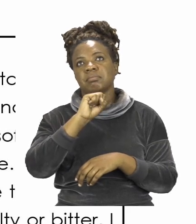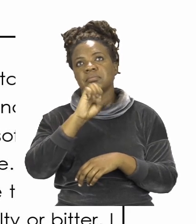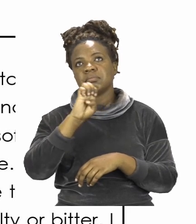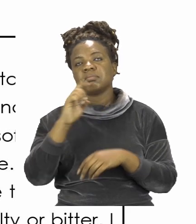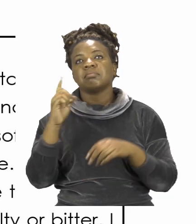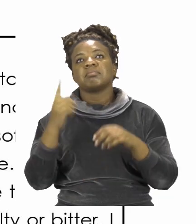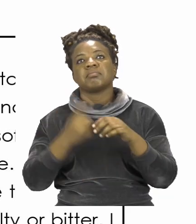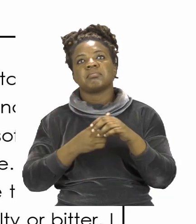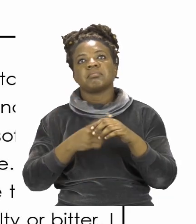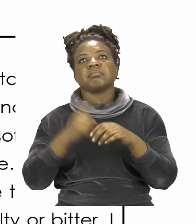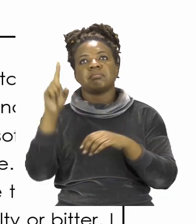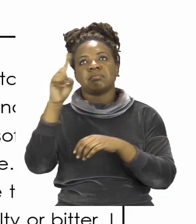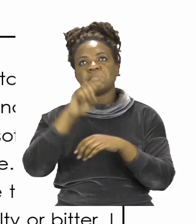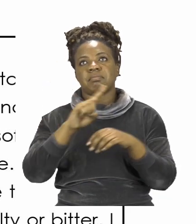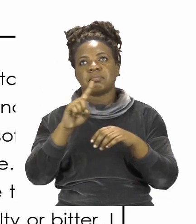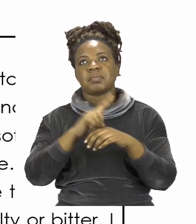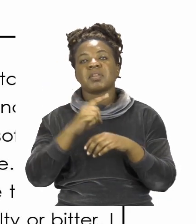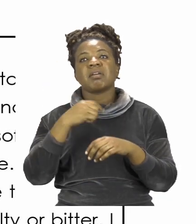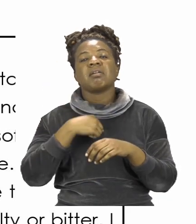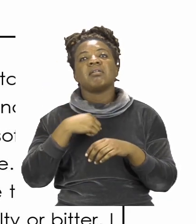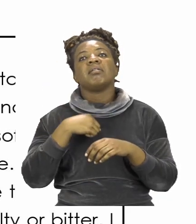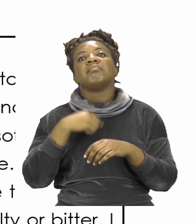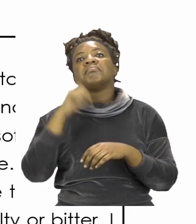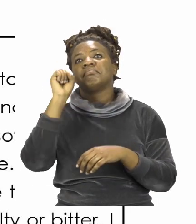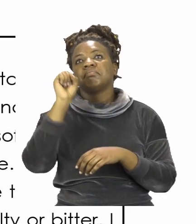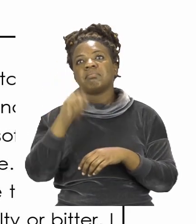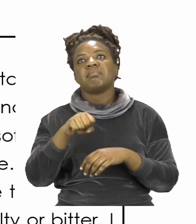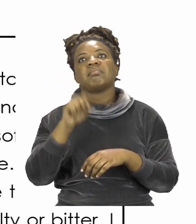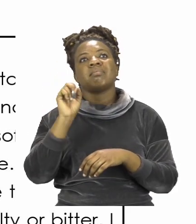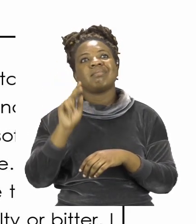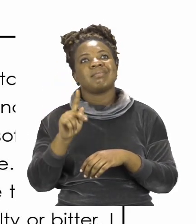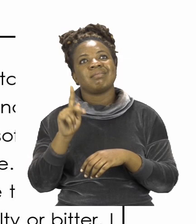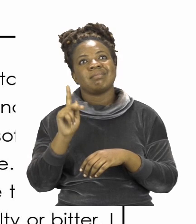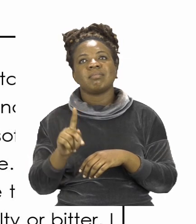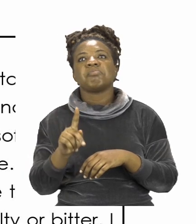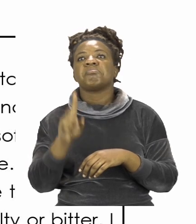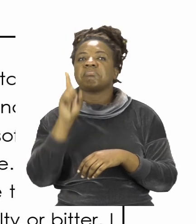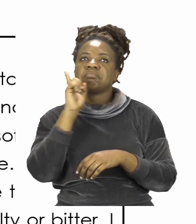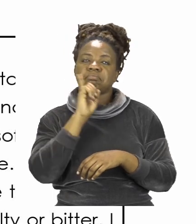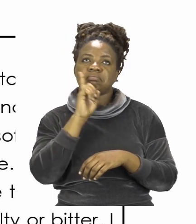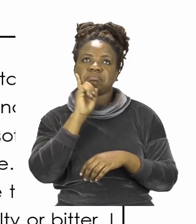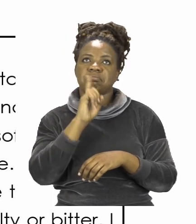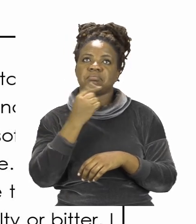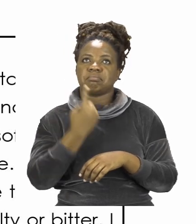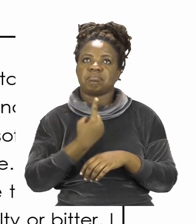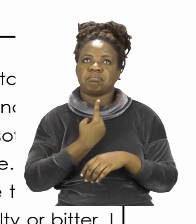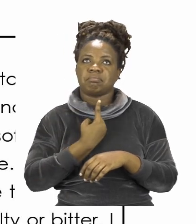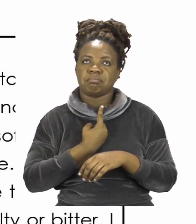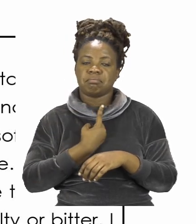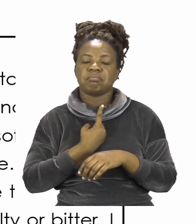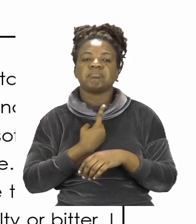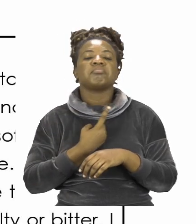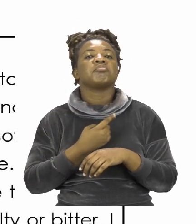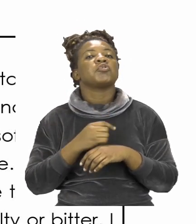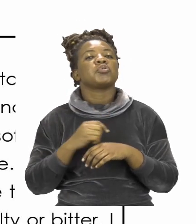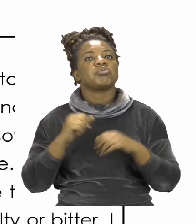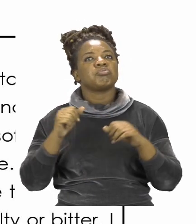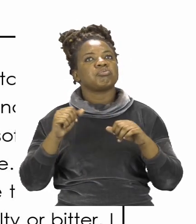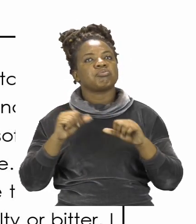day. I must also take care of myself to keep my senses